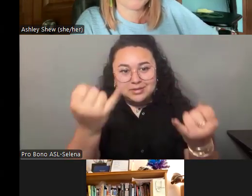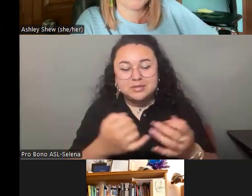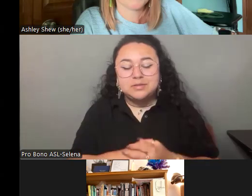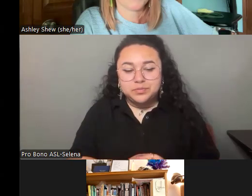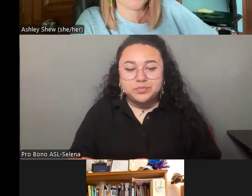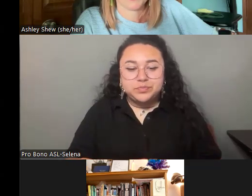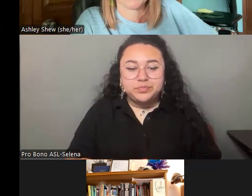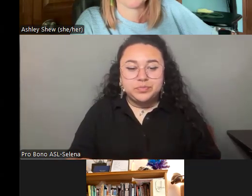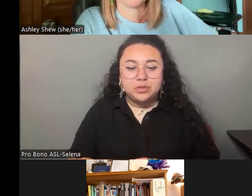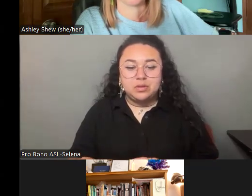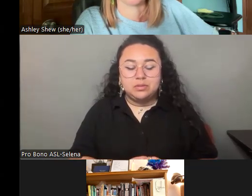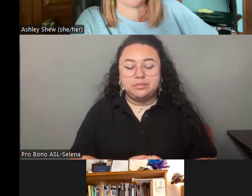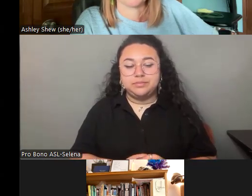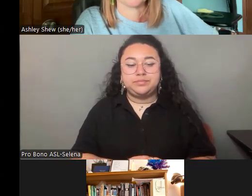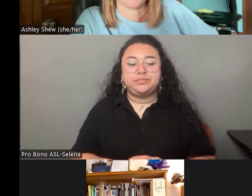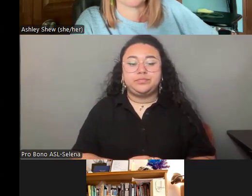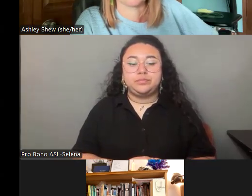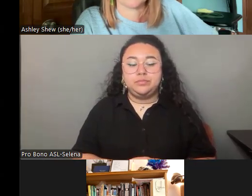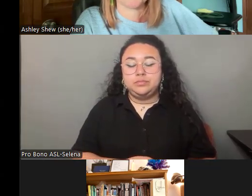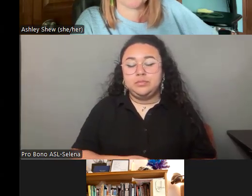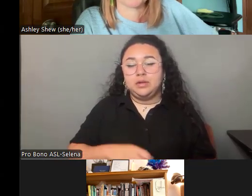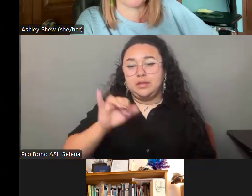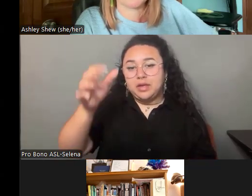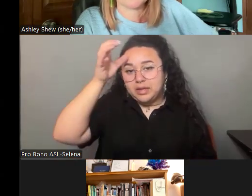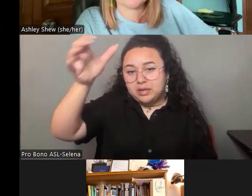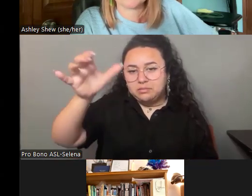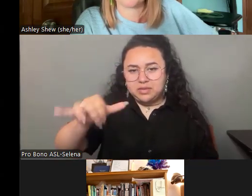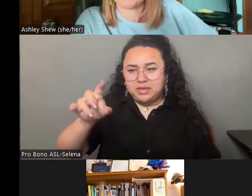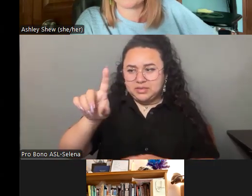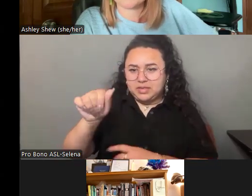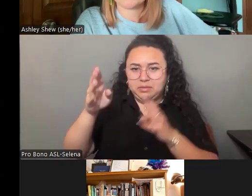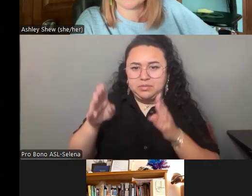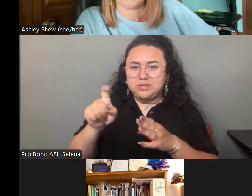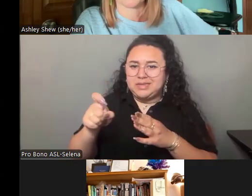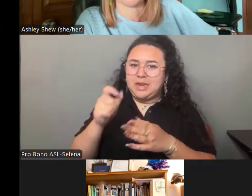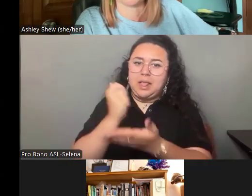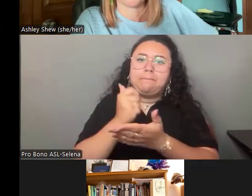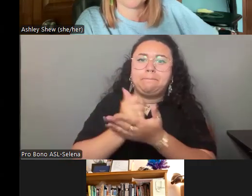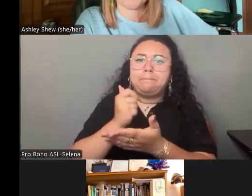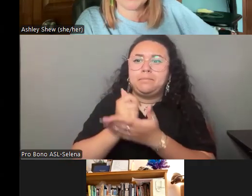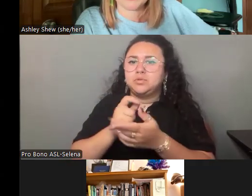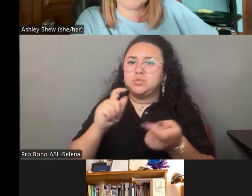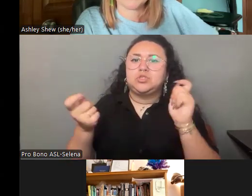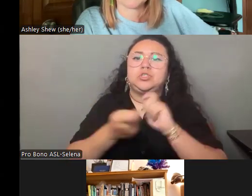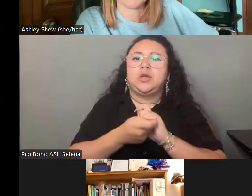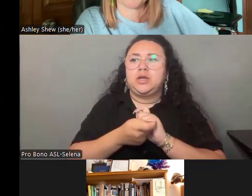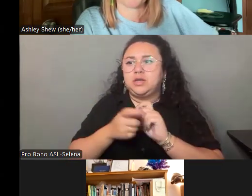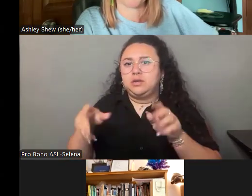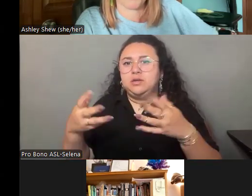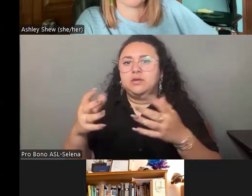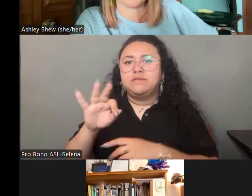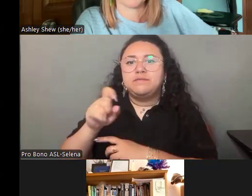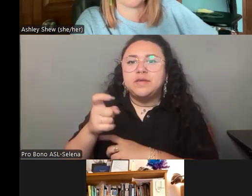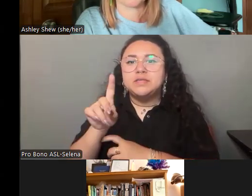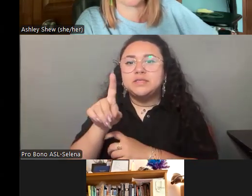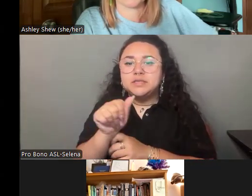right? Their idea that a disabled person needs this intervention And it's often led to the idea that disabled people